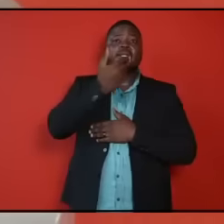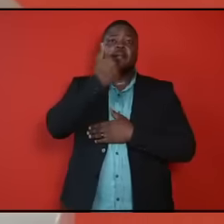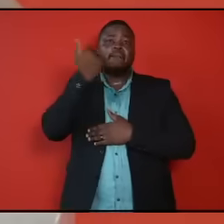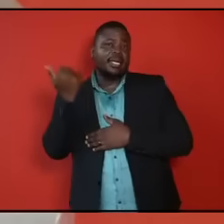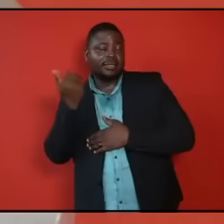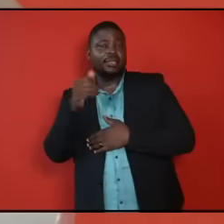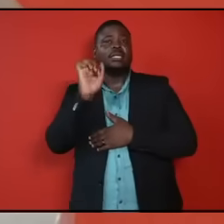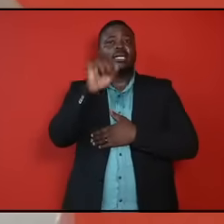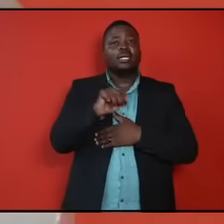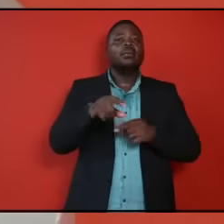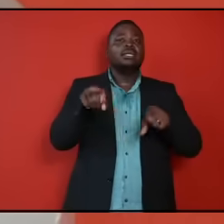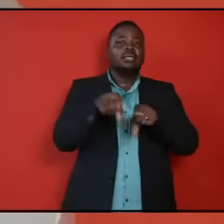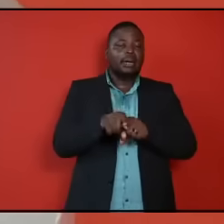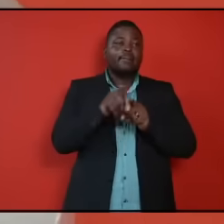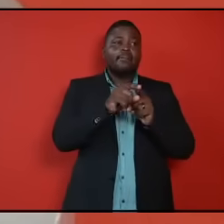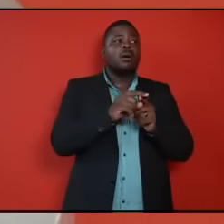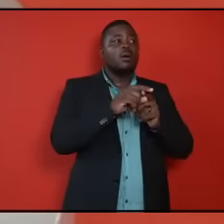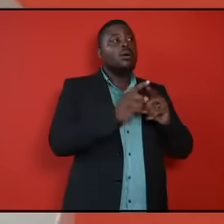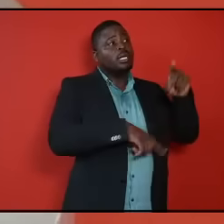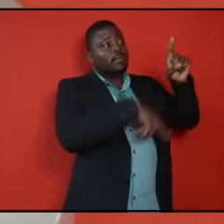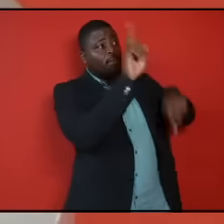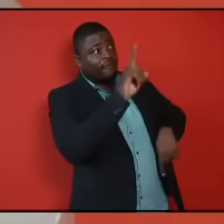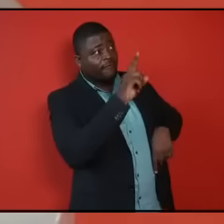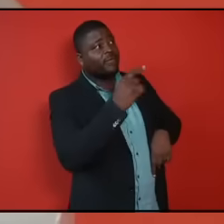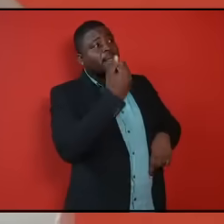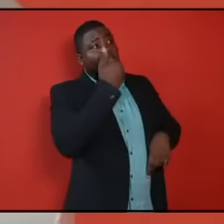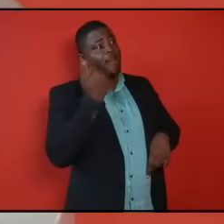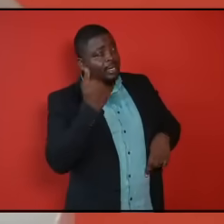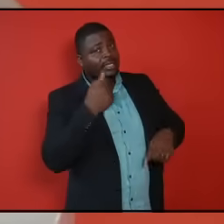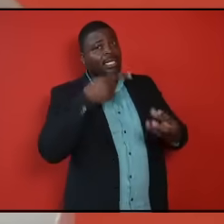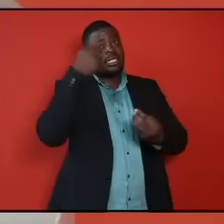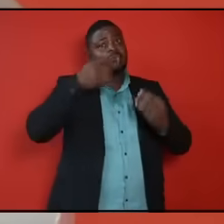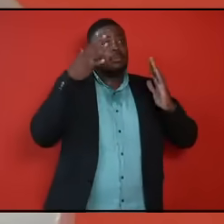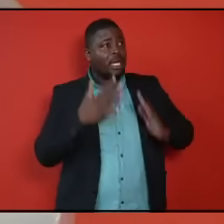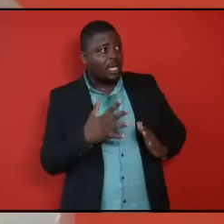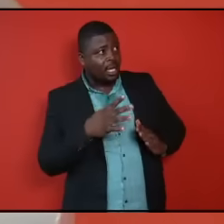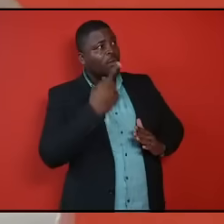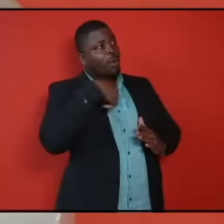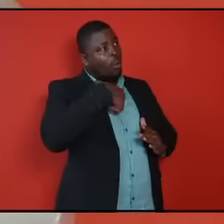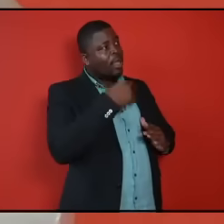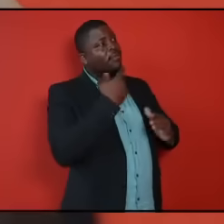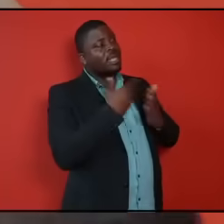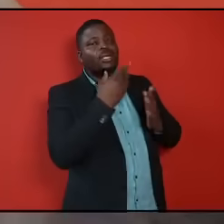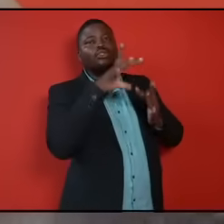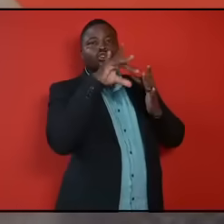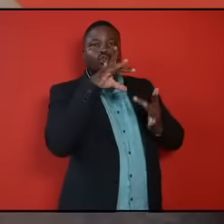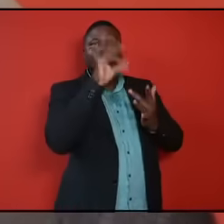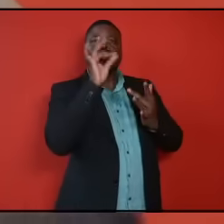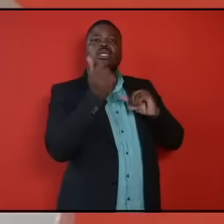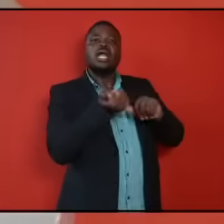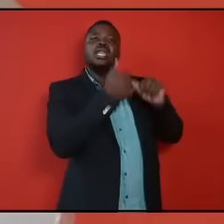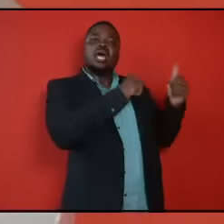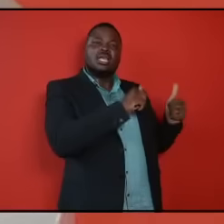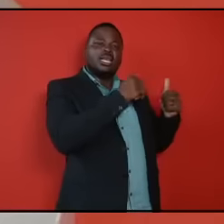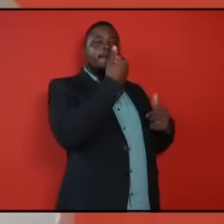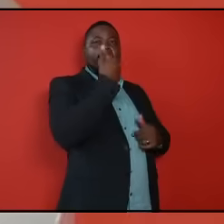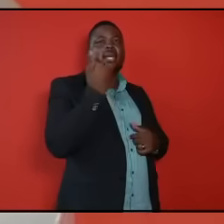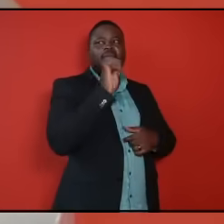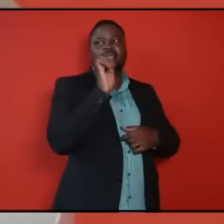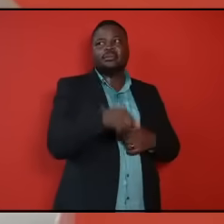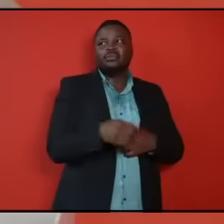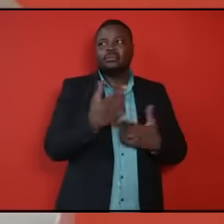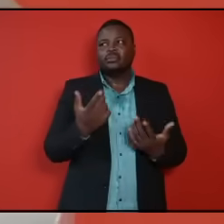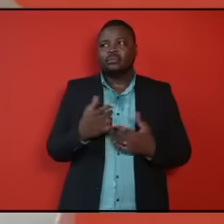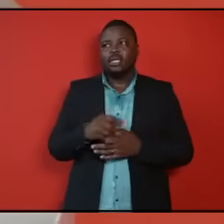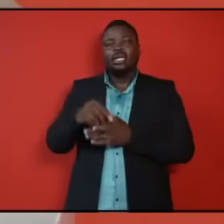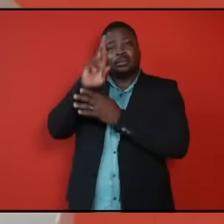speaker. Because we are spoiled of choice, we choose amongst the best. When we are all the best, anyone you